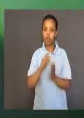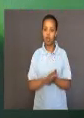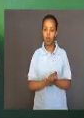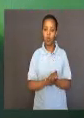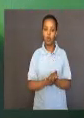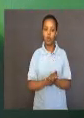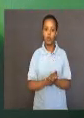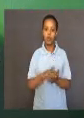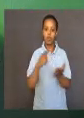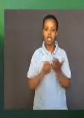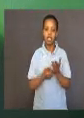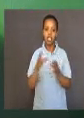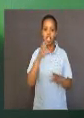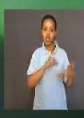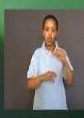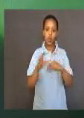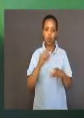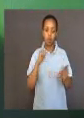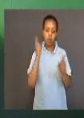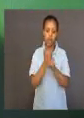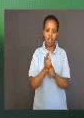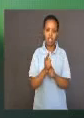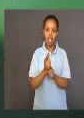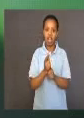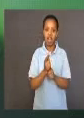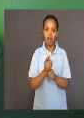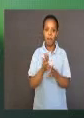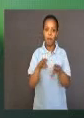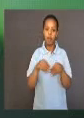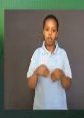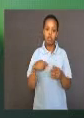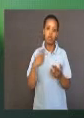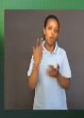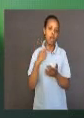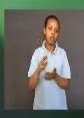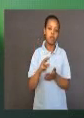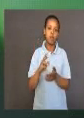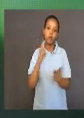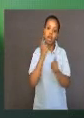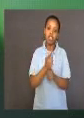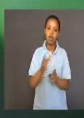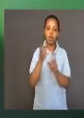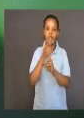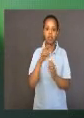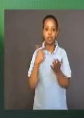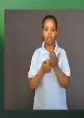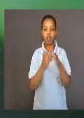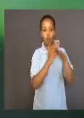arguments based on facts instead of belief.